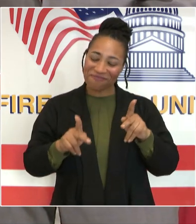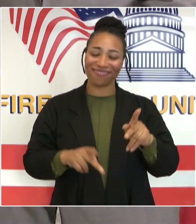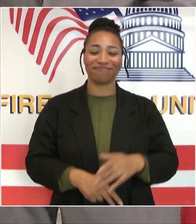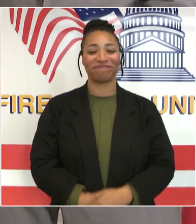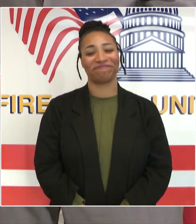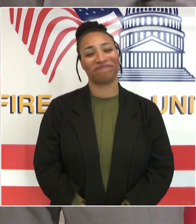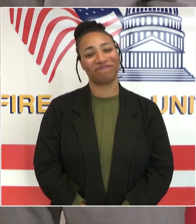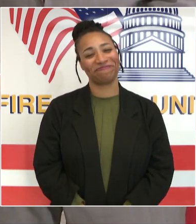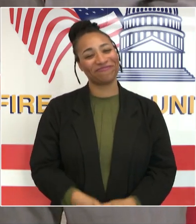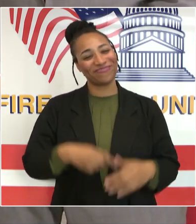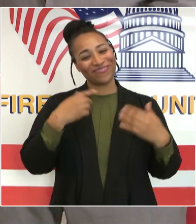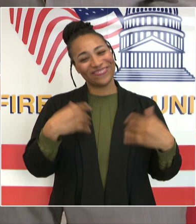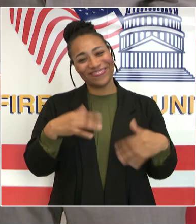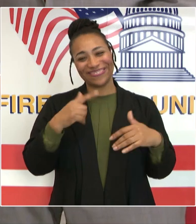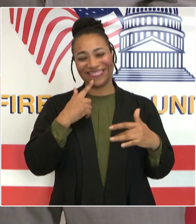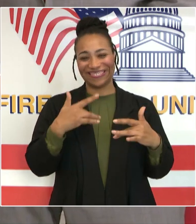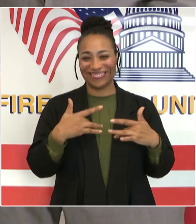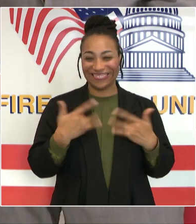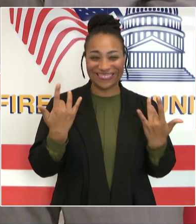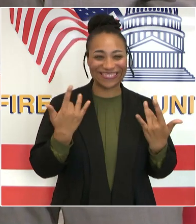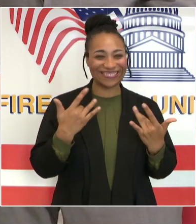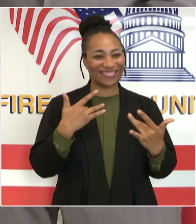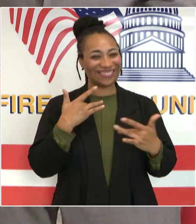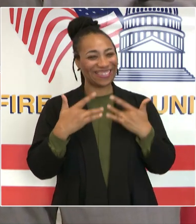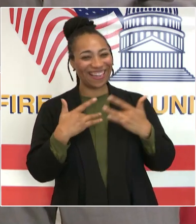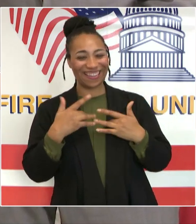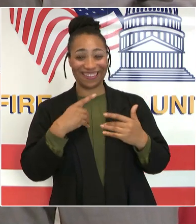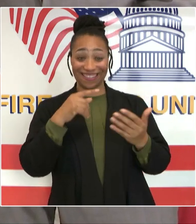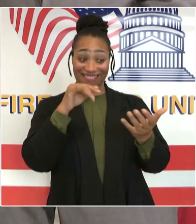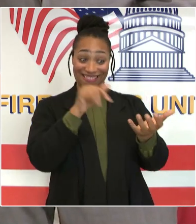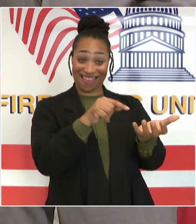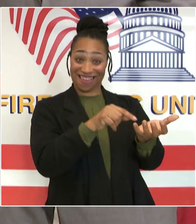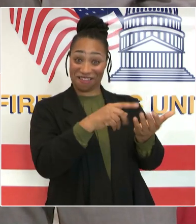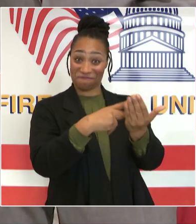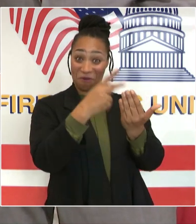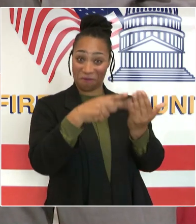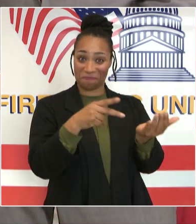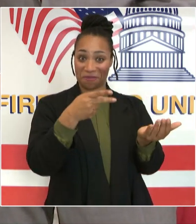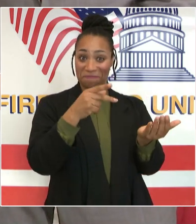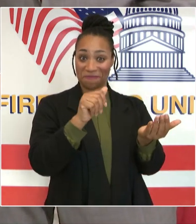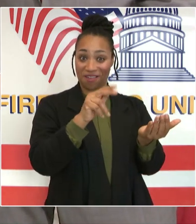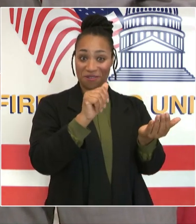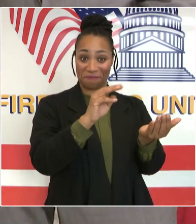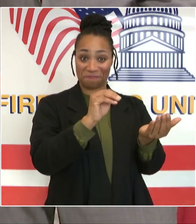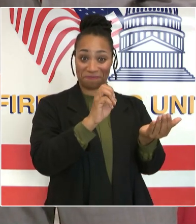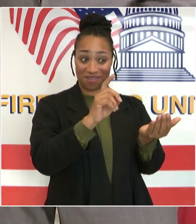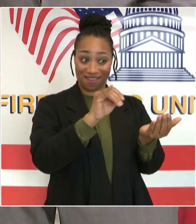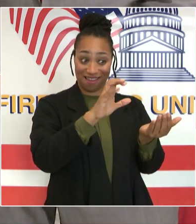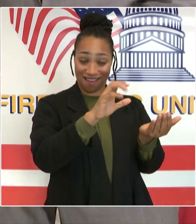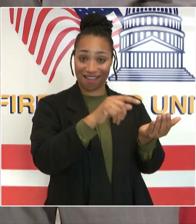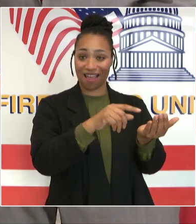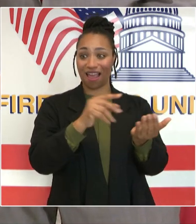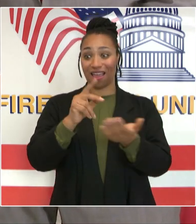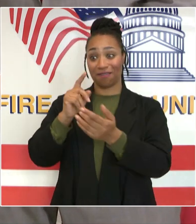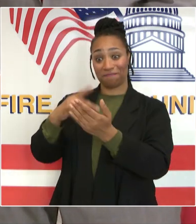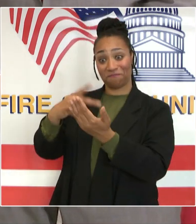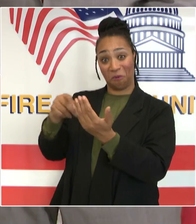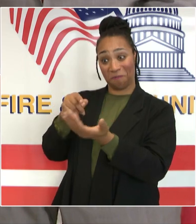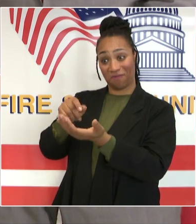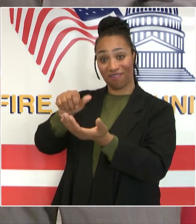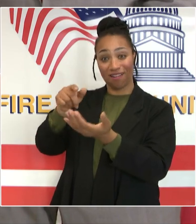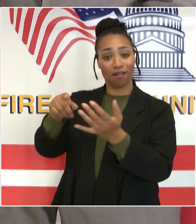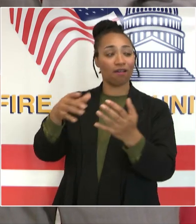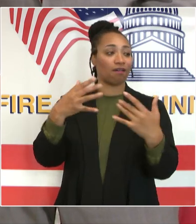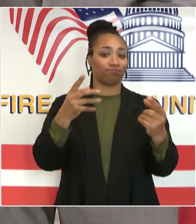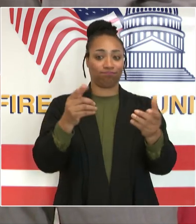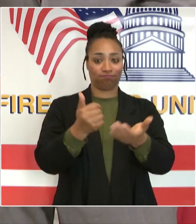program and the DC Fire and EMS department for helping put my dreams into actions. I would now like to